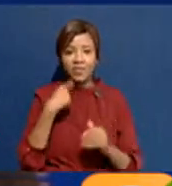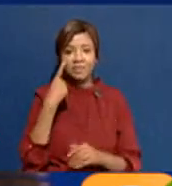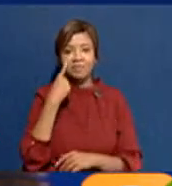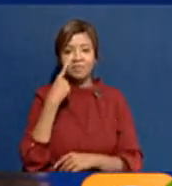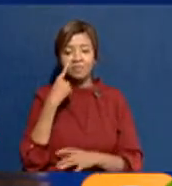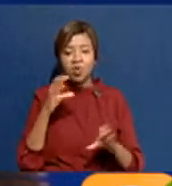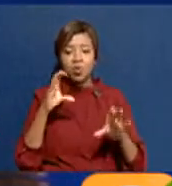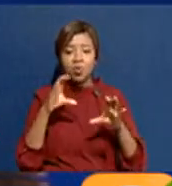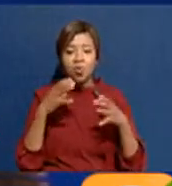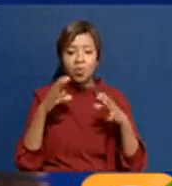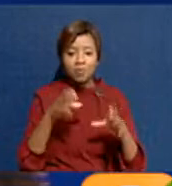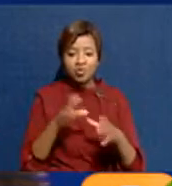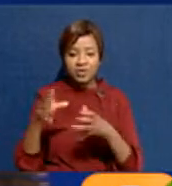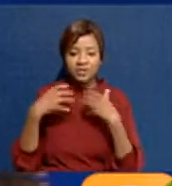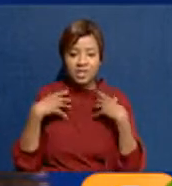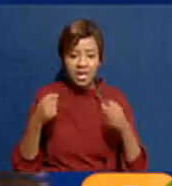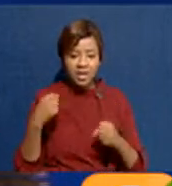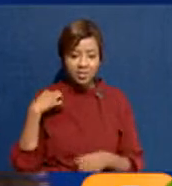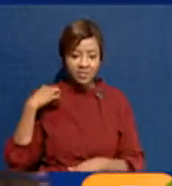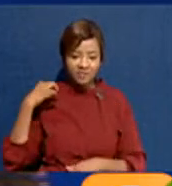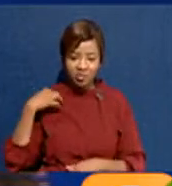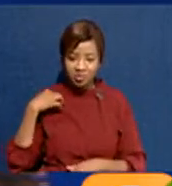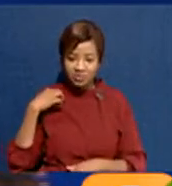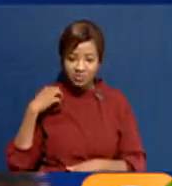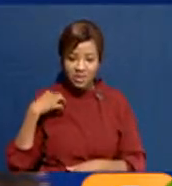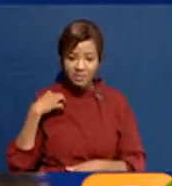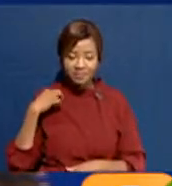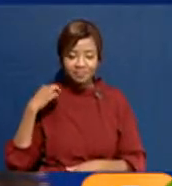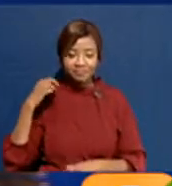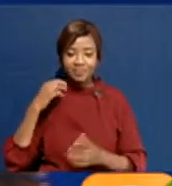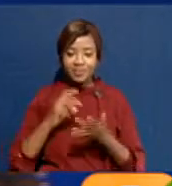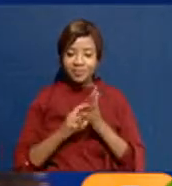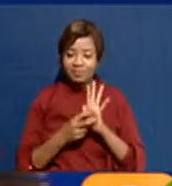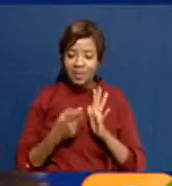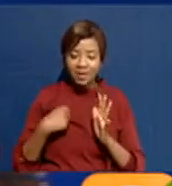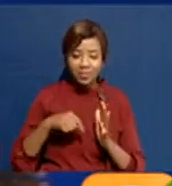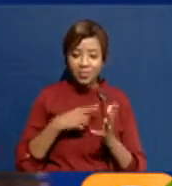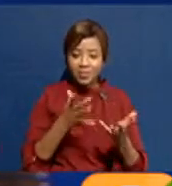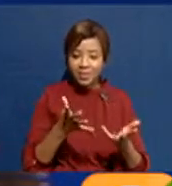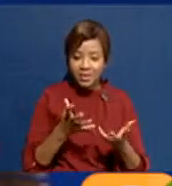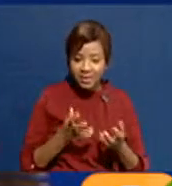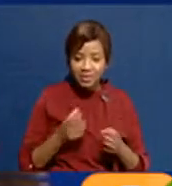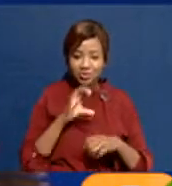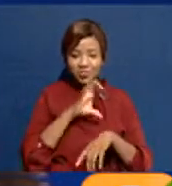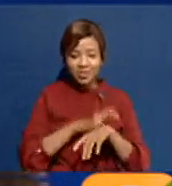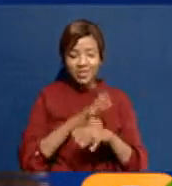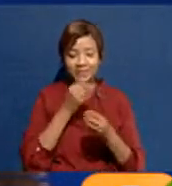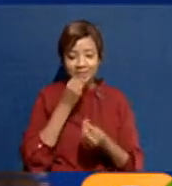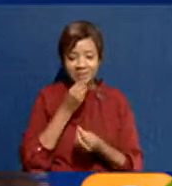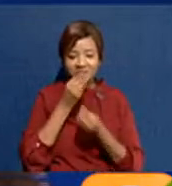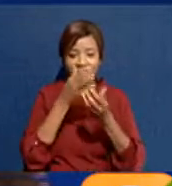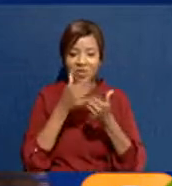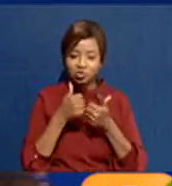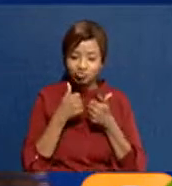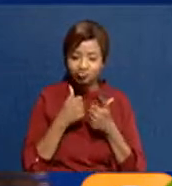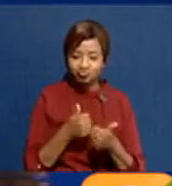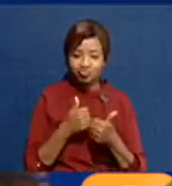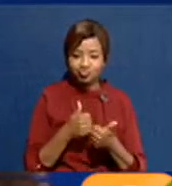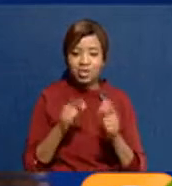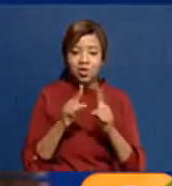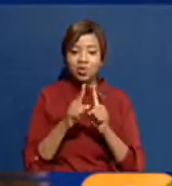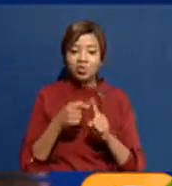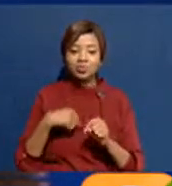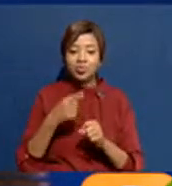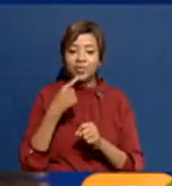volunteers. They are people who are trustworthy. So we need to equip them with proper information. We need to tell them, now,